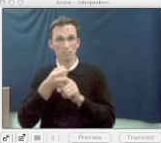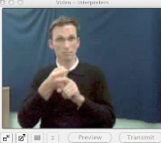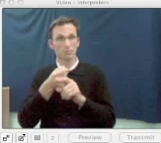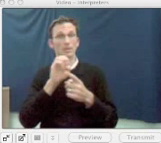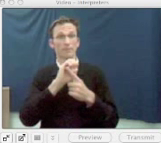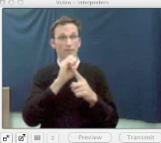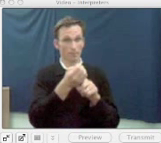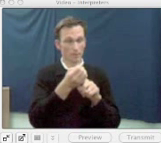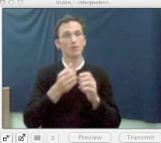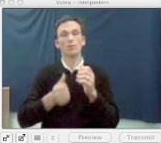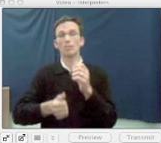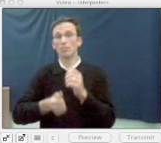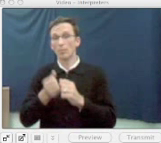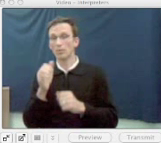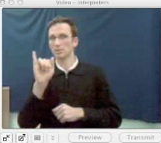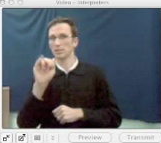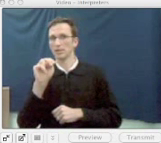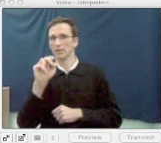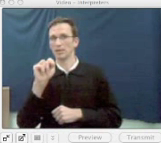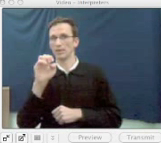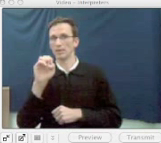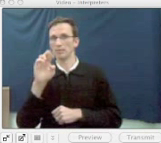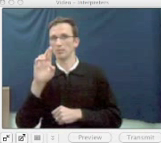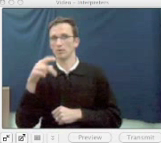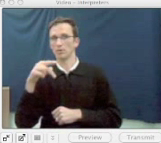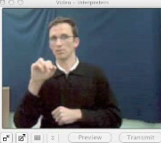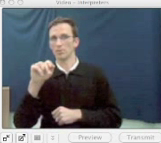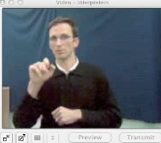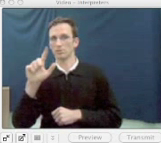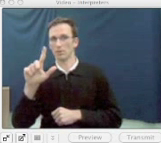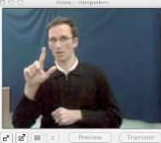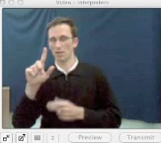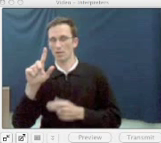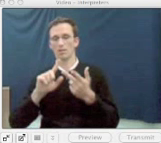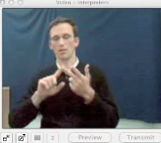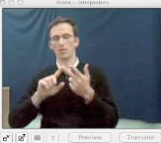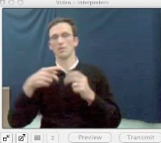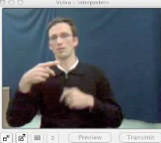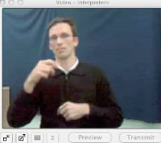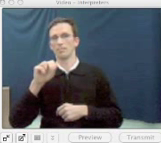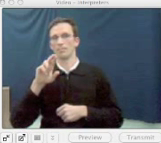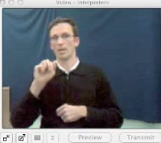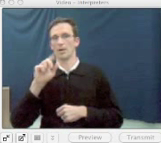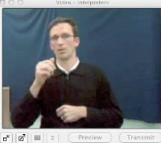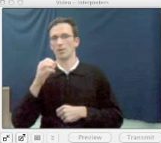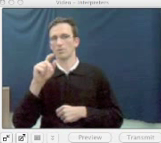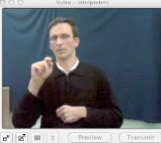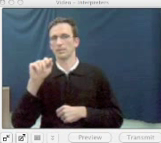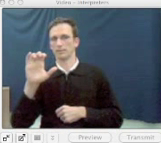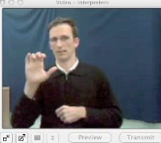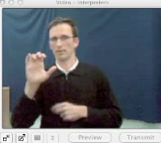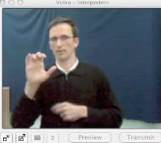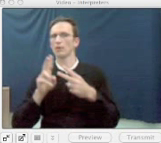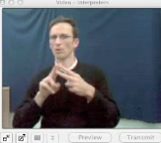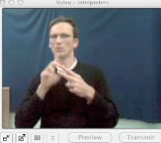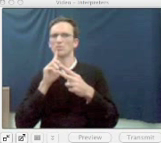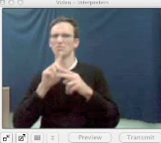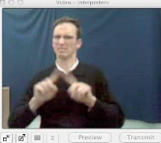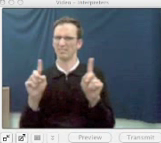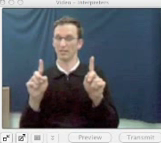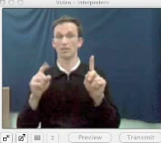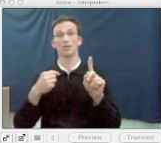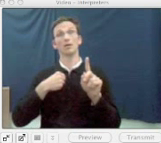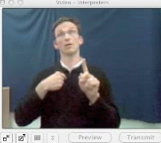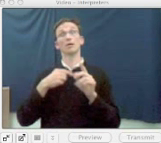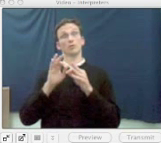interpersonal and paralinguistic aspects. Is that I, as interpreter in AA will be